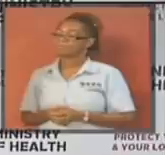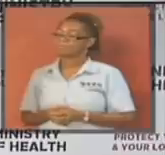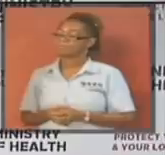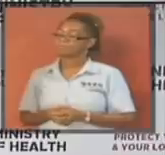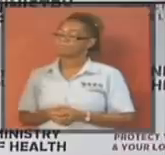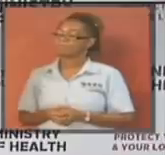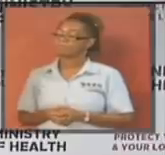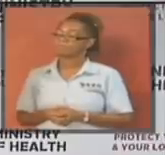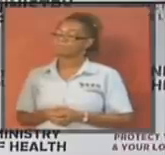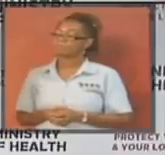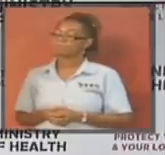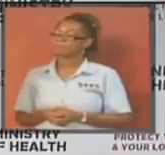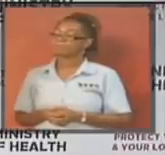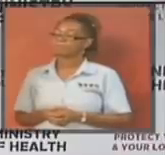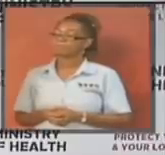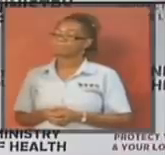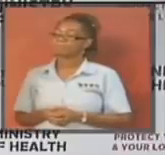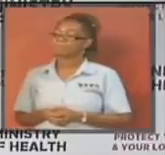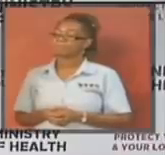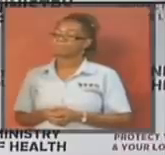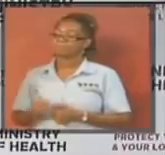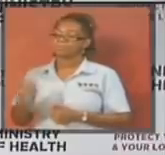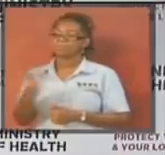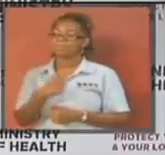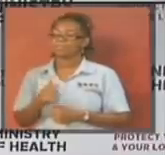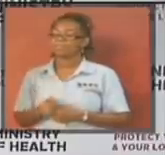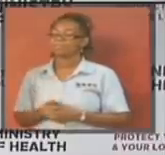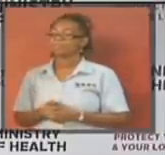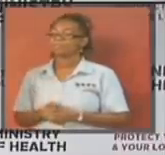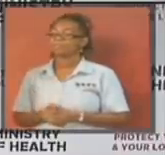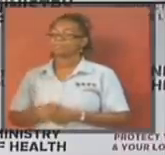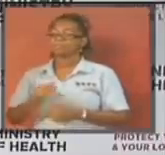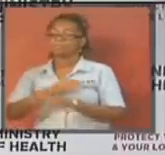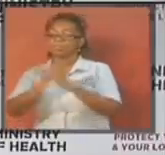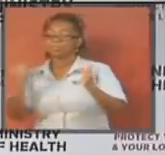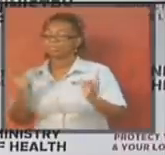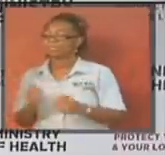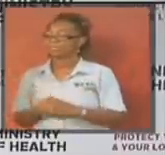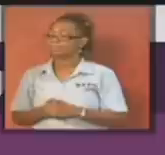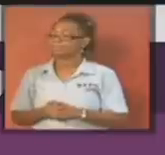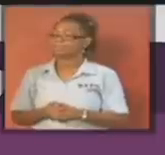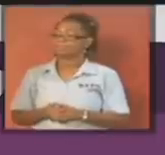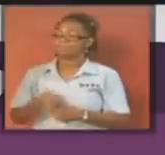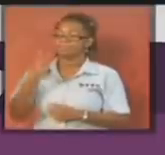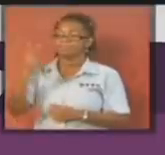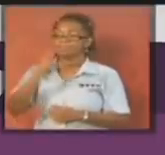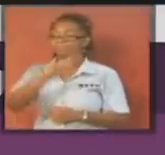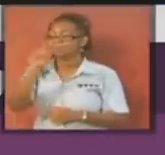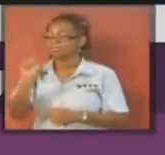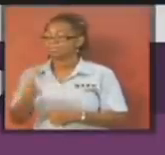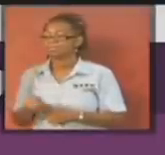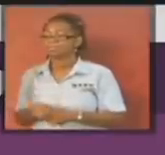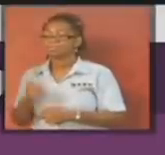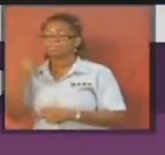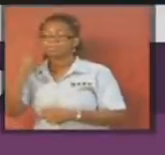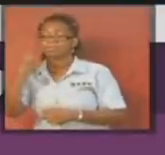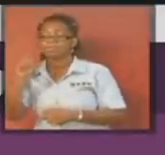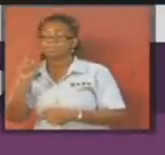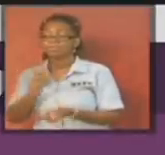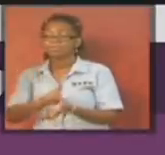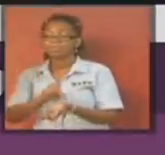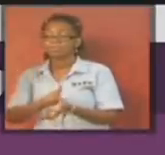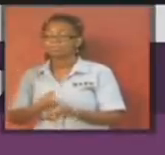Good morning, everyone. Rihanna McKenzie here from Newsday. My first question is for Dr. St. Bernard.